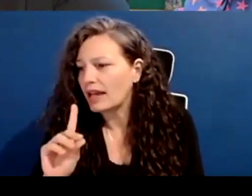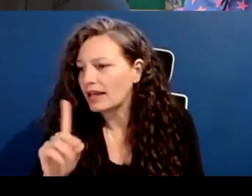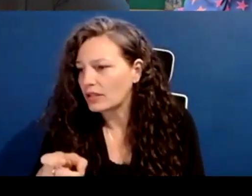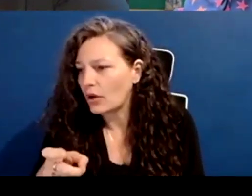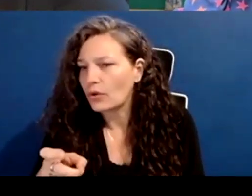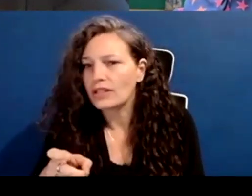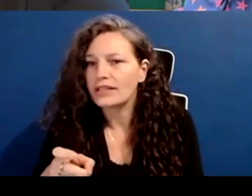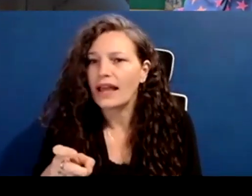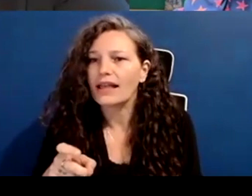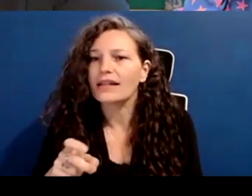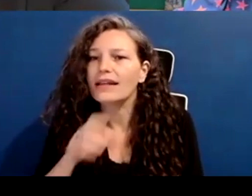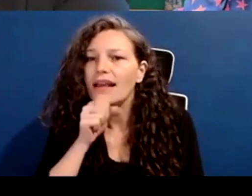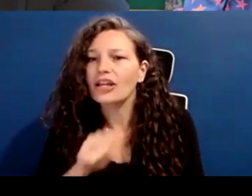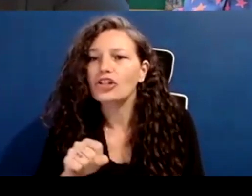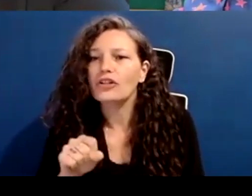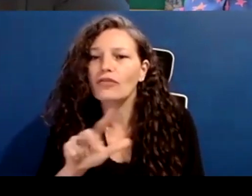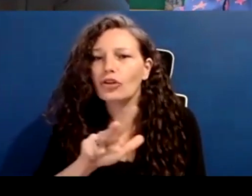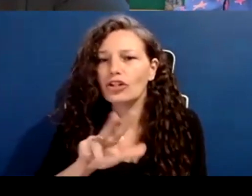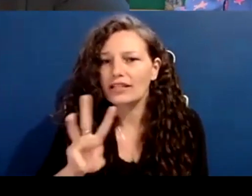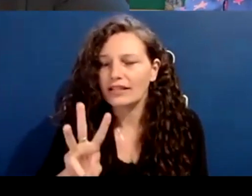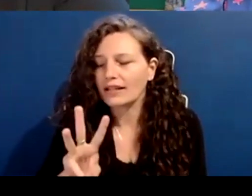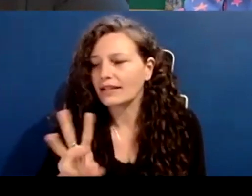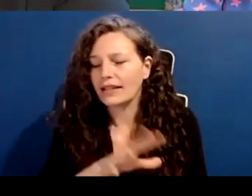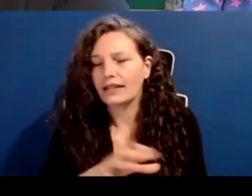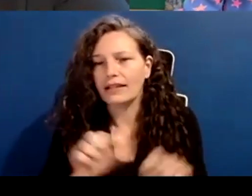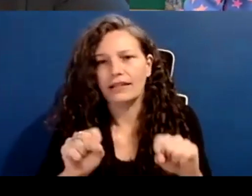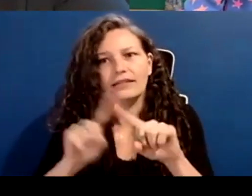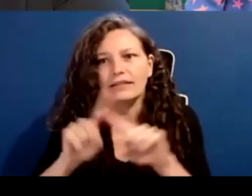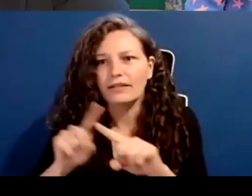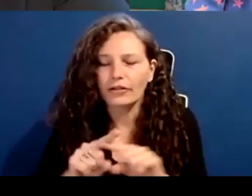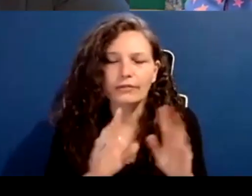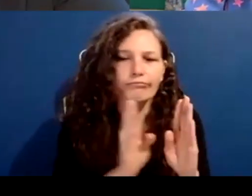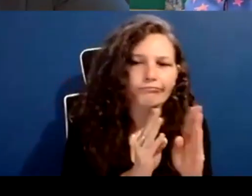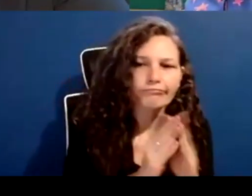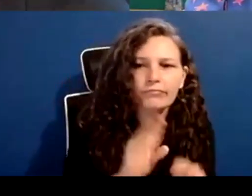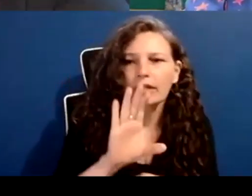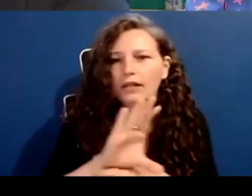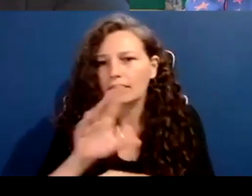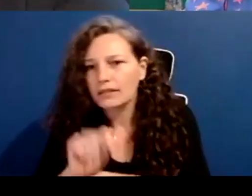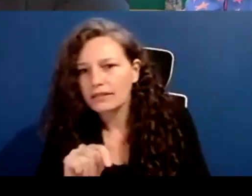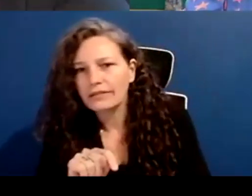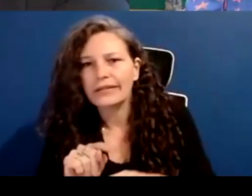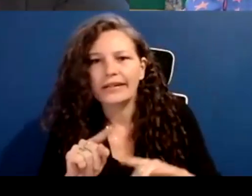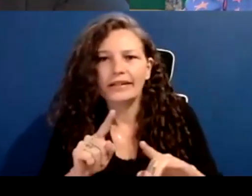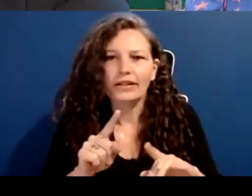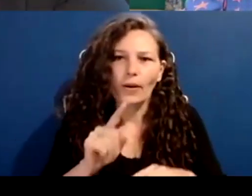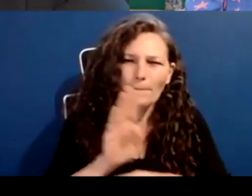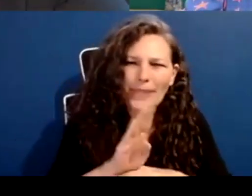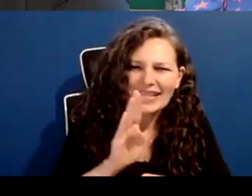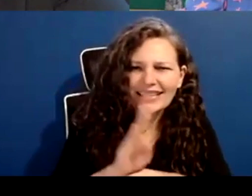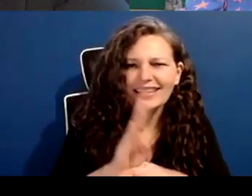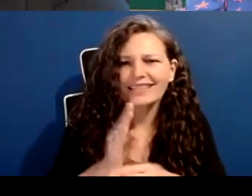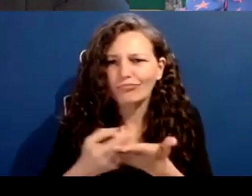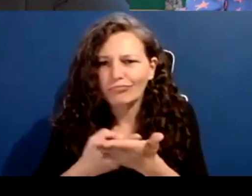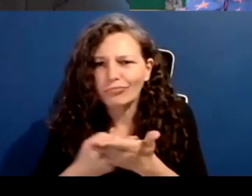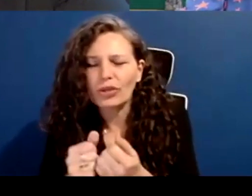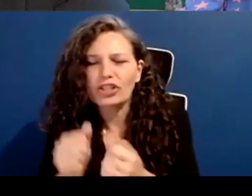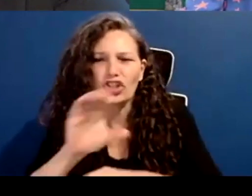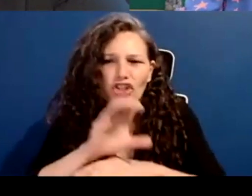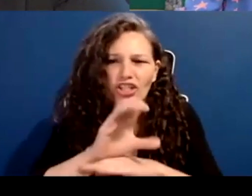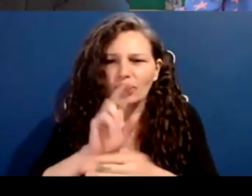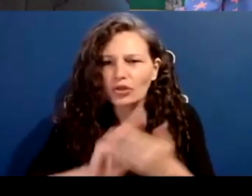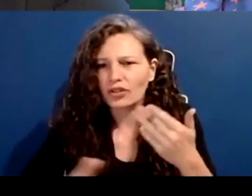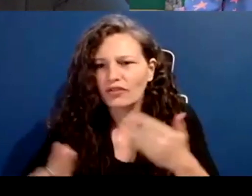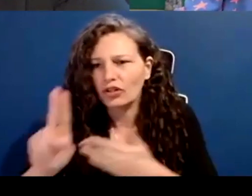businesses, churches, and universities, and faith-based organizations on becoming more disability inclusive. He's a graduate